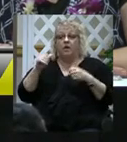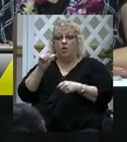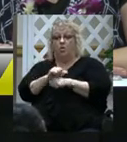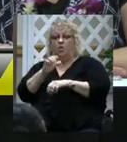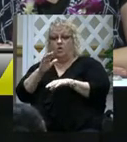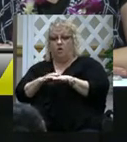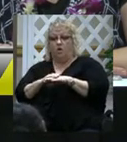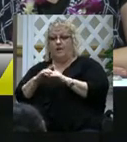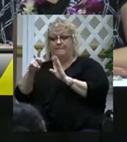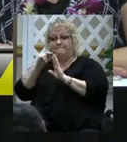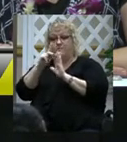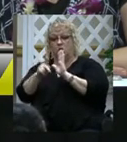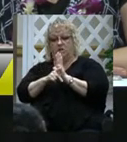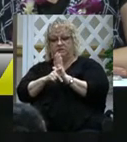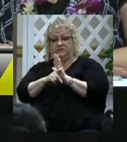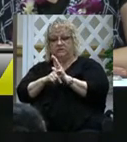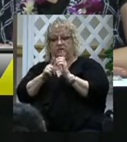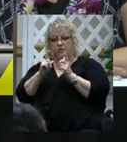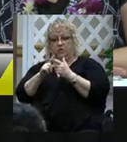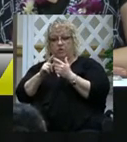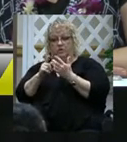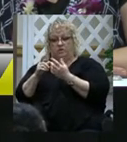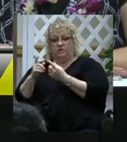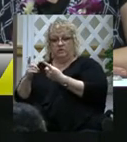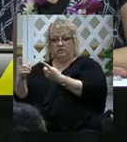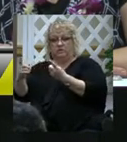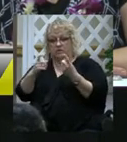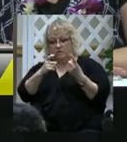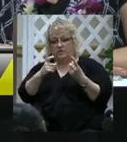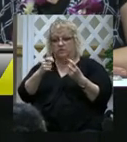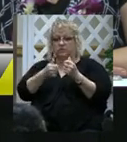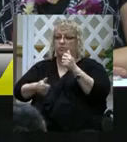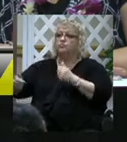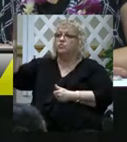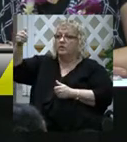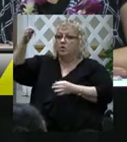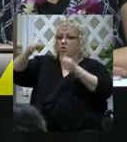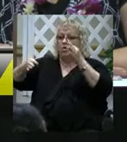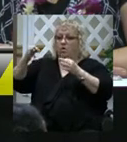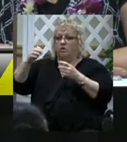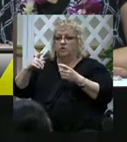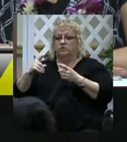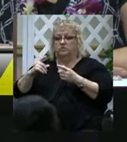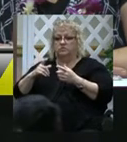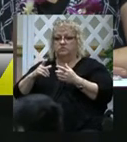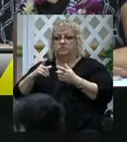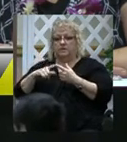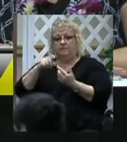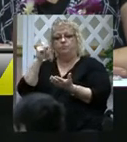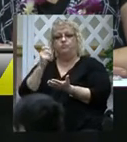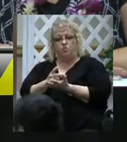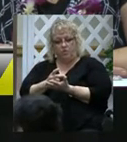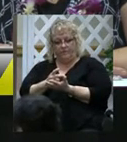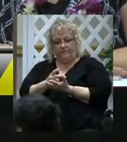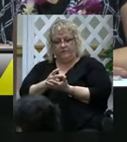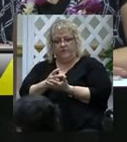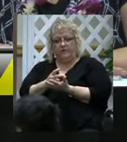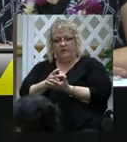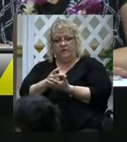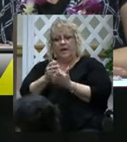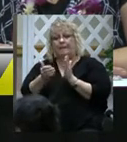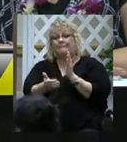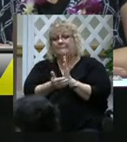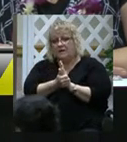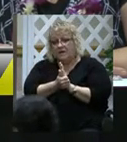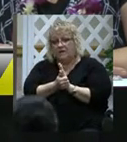scribing policy and trying to get the Supreme Court to actually approve an amendment